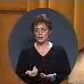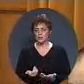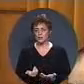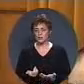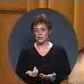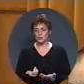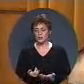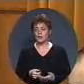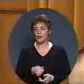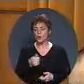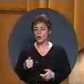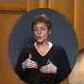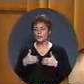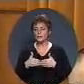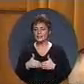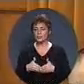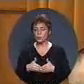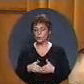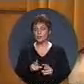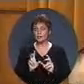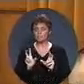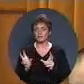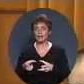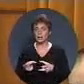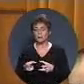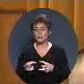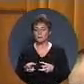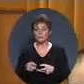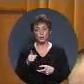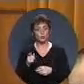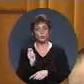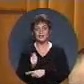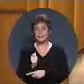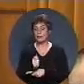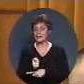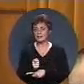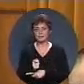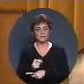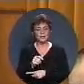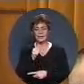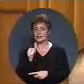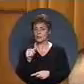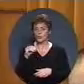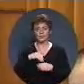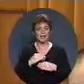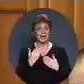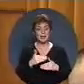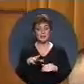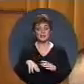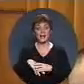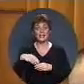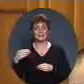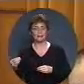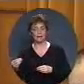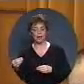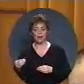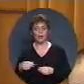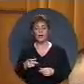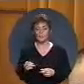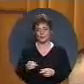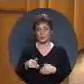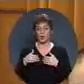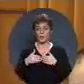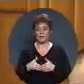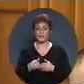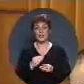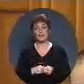had over-reported its actual catch of shrimp in order to later catch an illegal amount of Greenland halibut, a